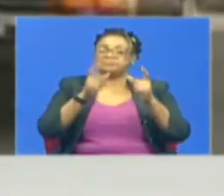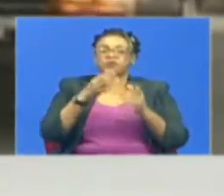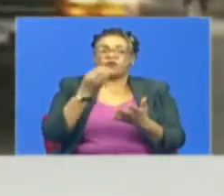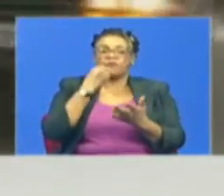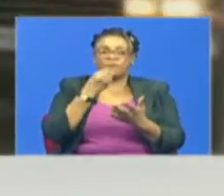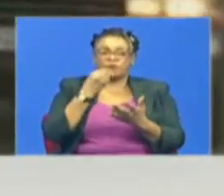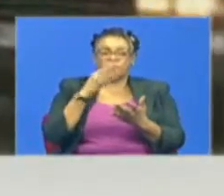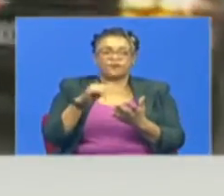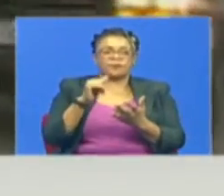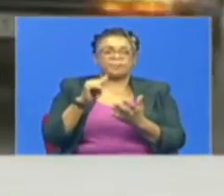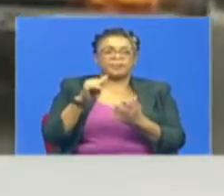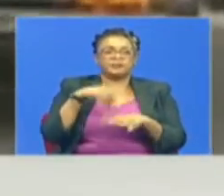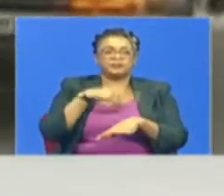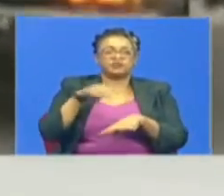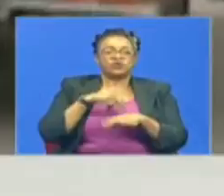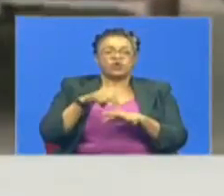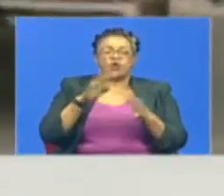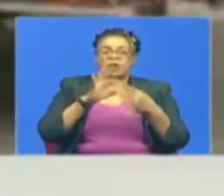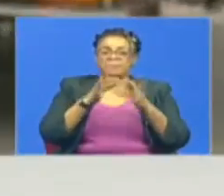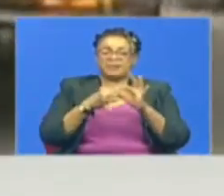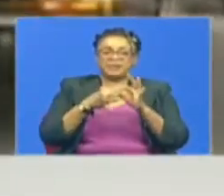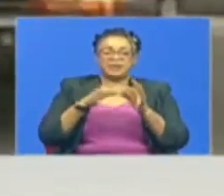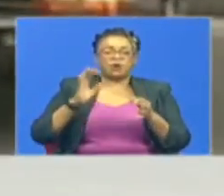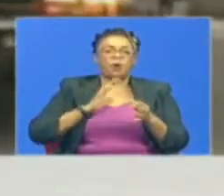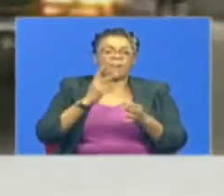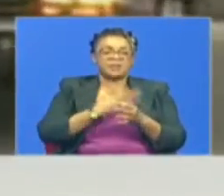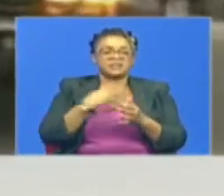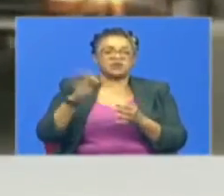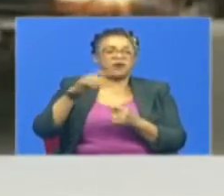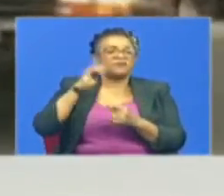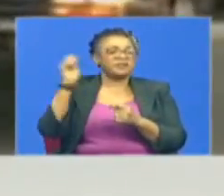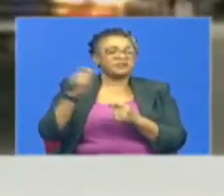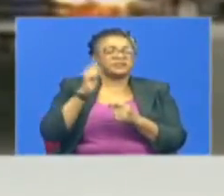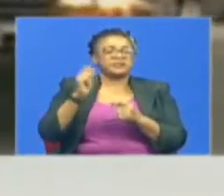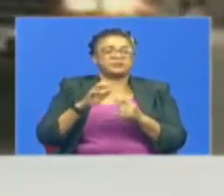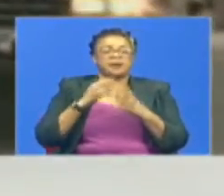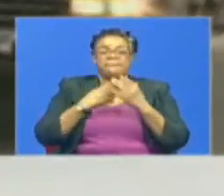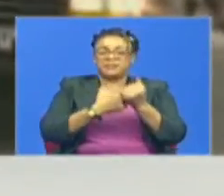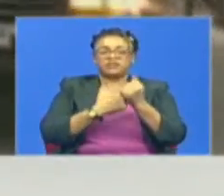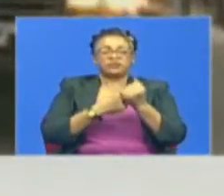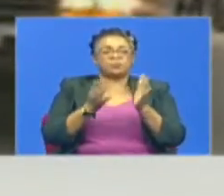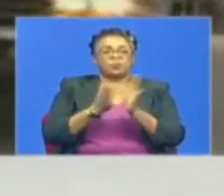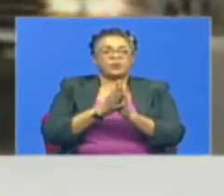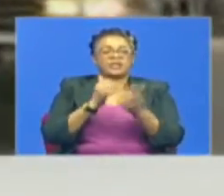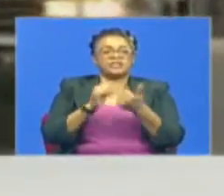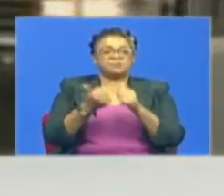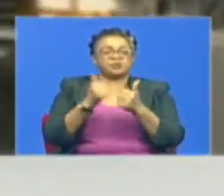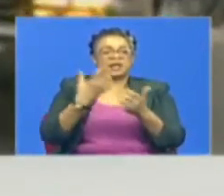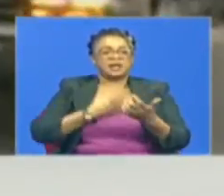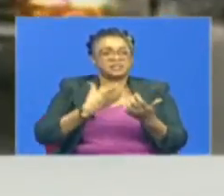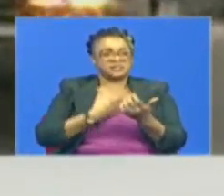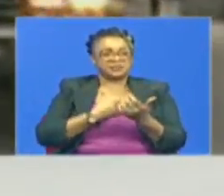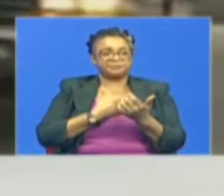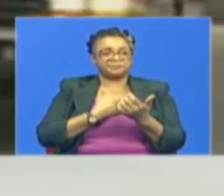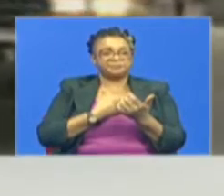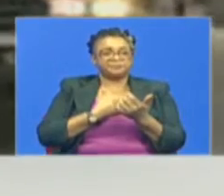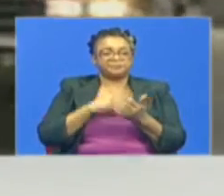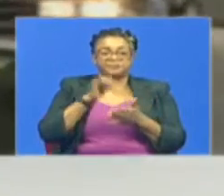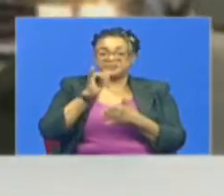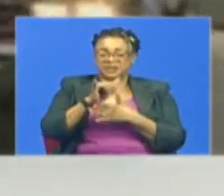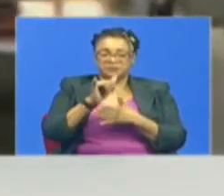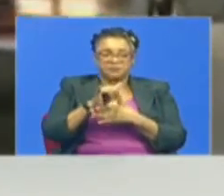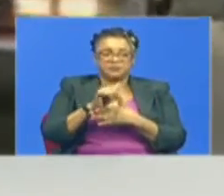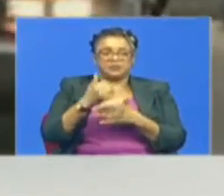from the National Olympic Committee of Kenya in partnership with the Kenya National Sports Council. The campaign was inaugurated by